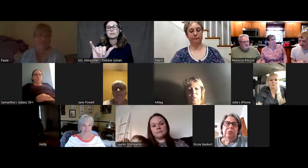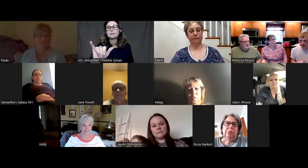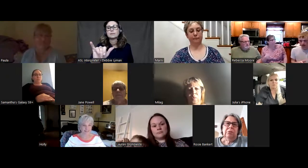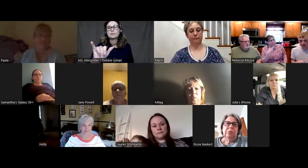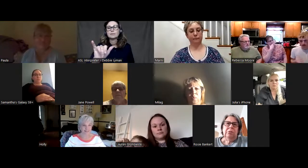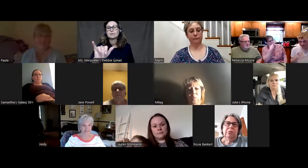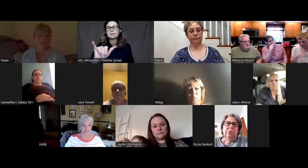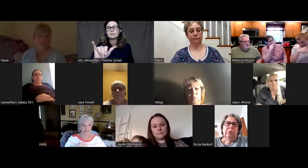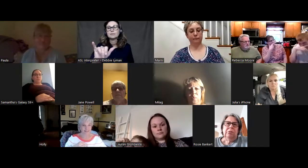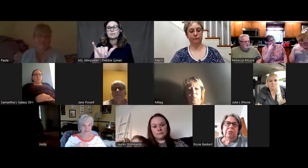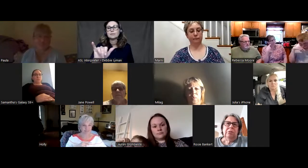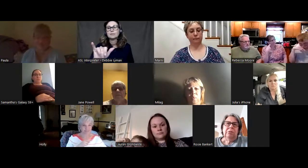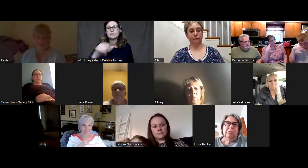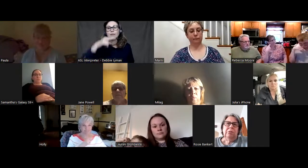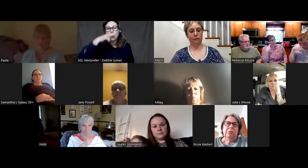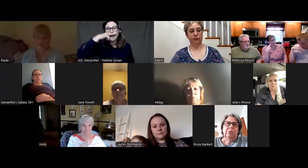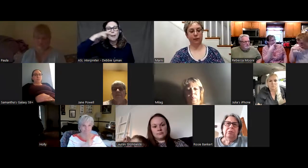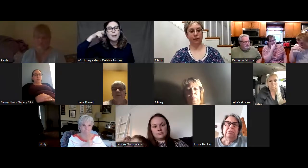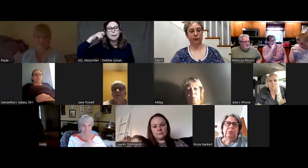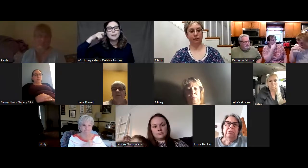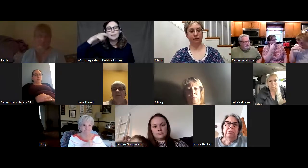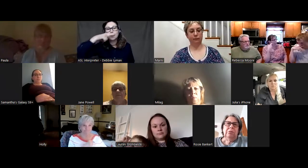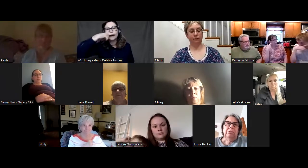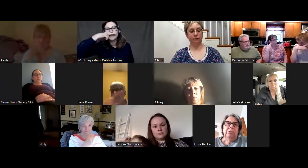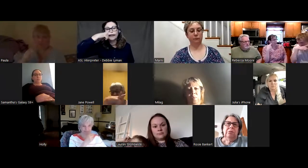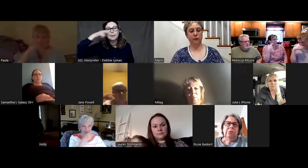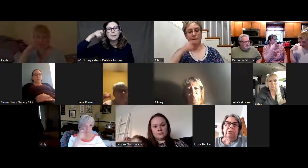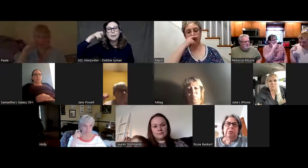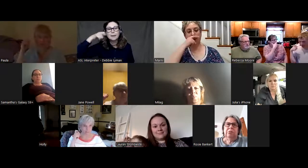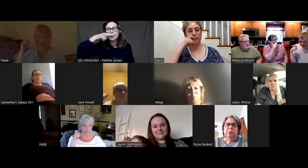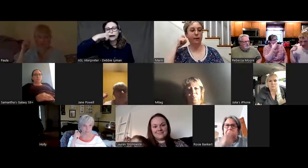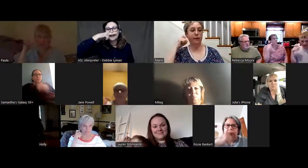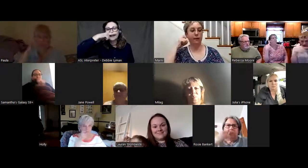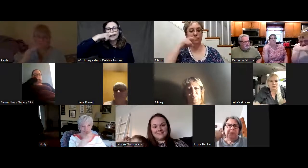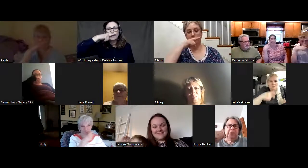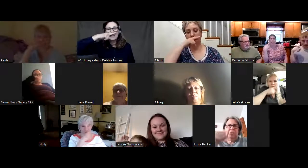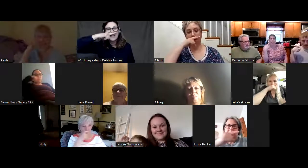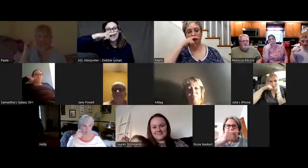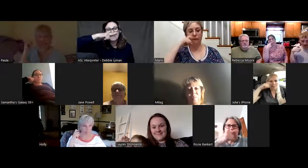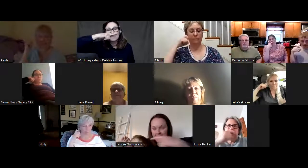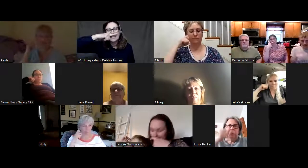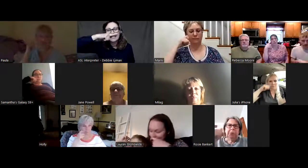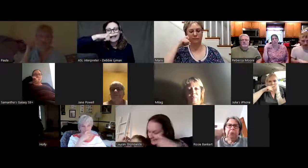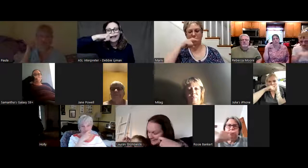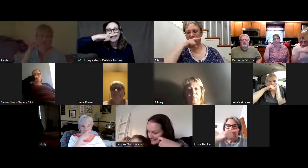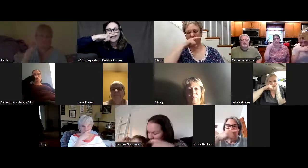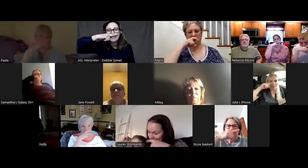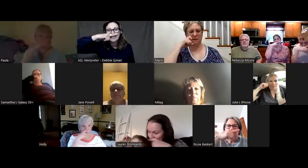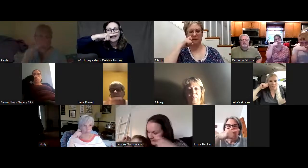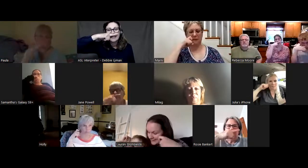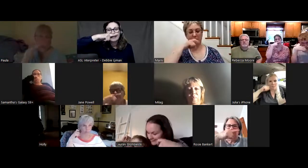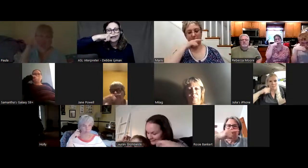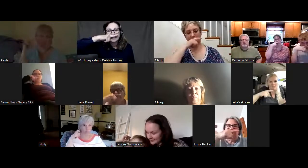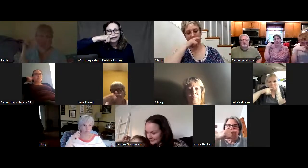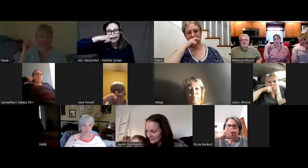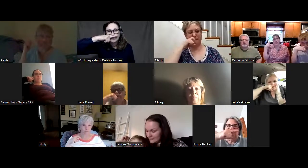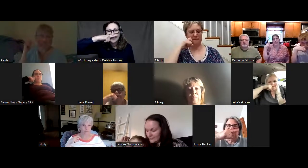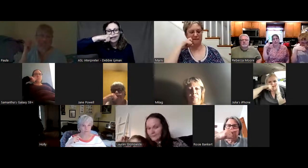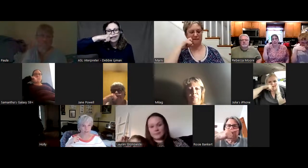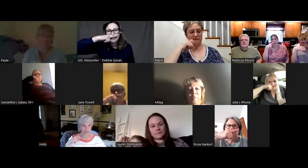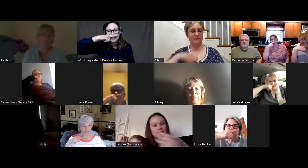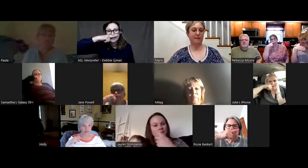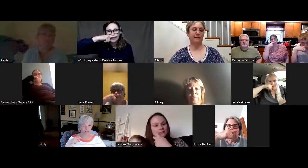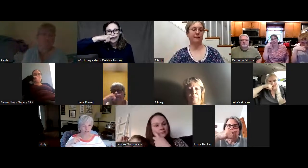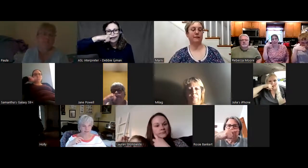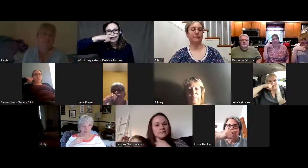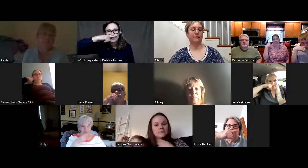Ugly. Ugly. What the next? It's almost like a mustache It's your